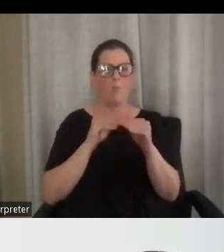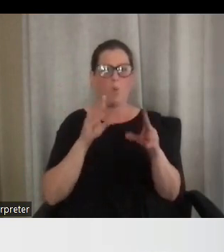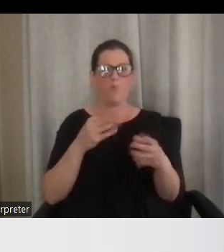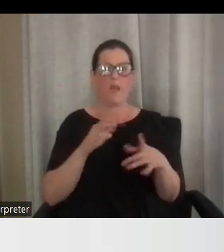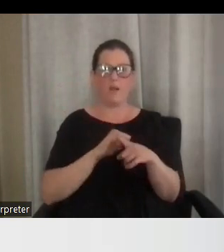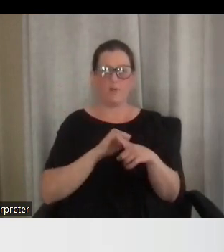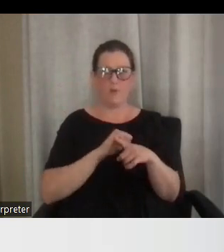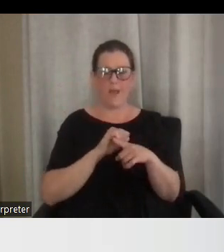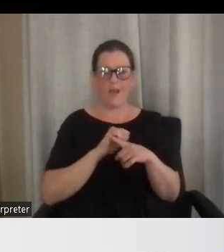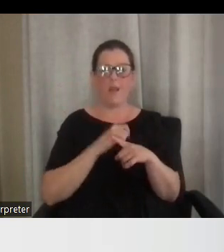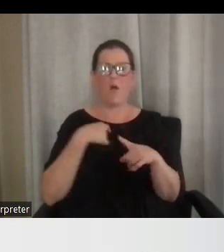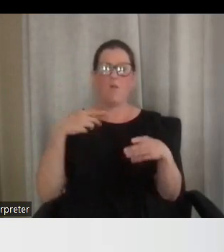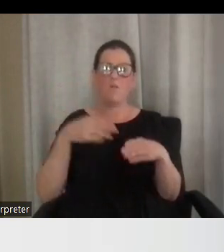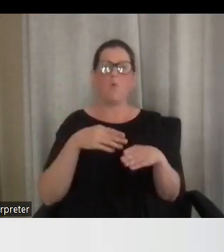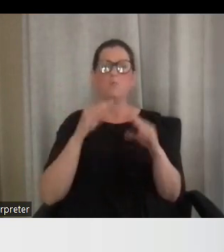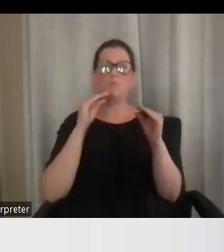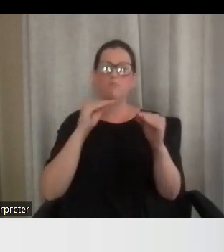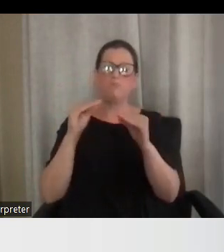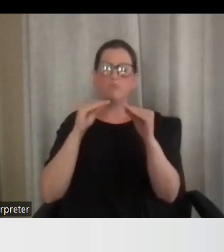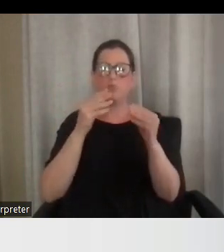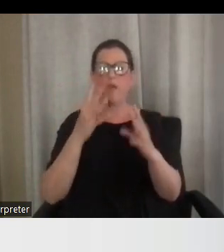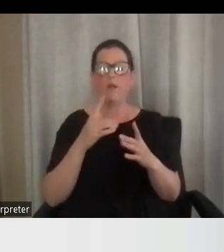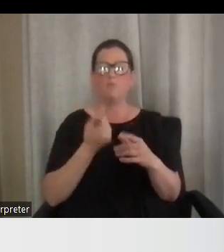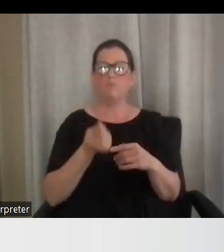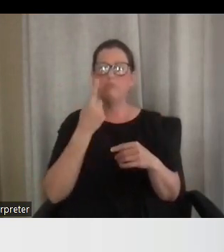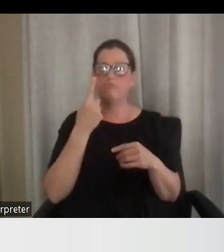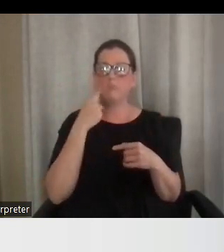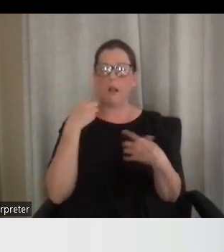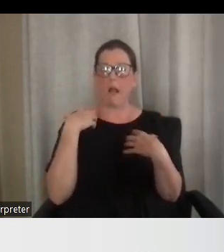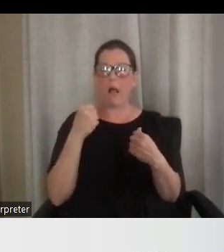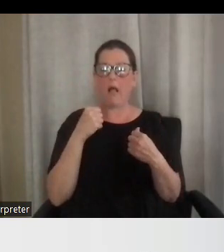on educating providers to understand mental health in its root